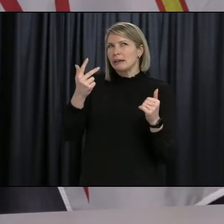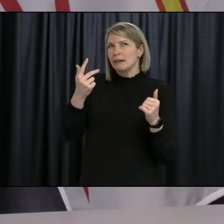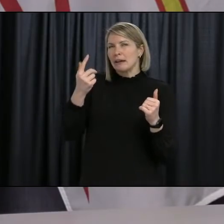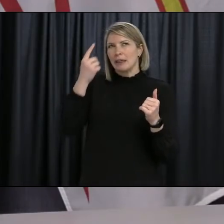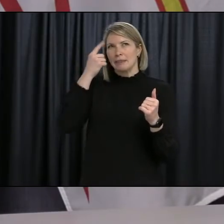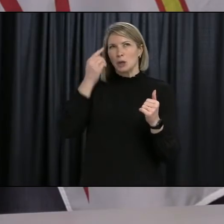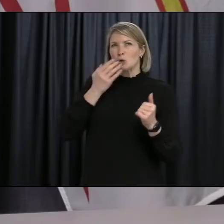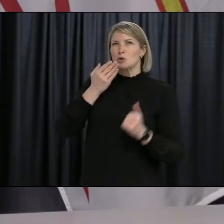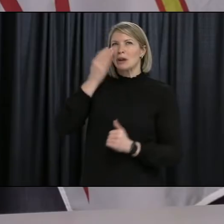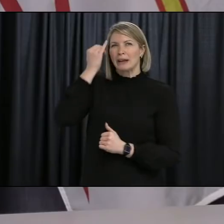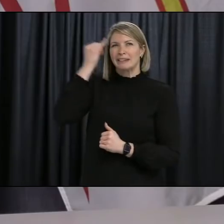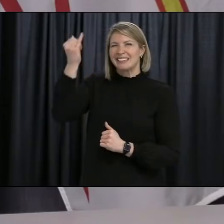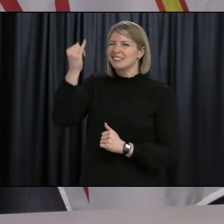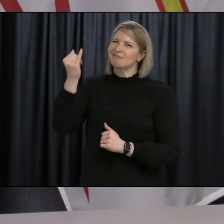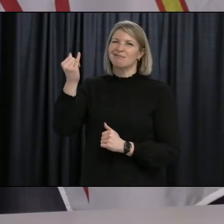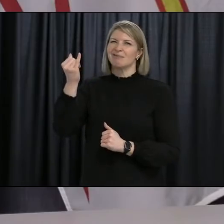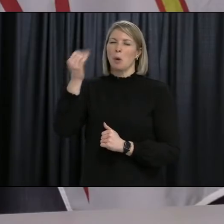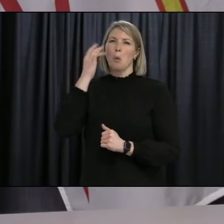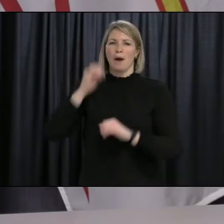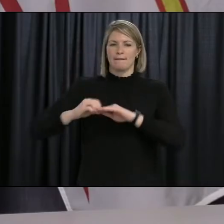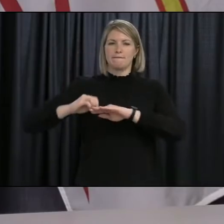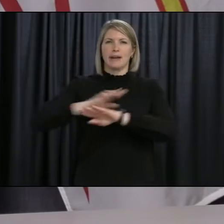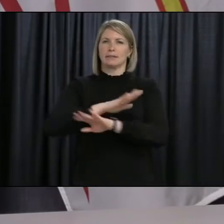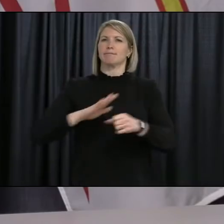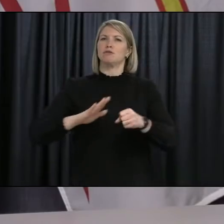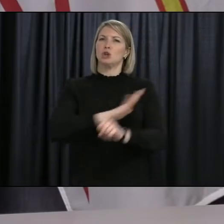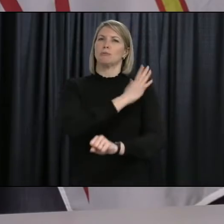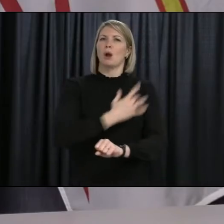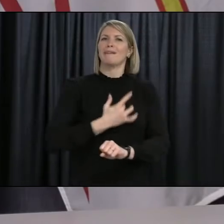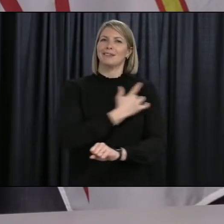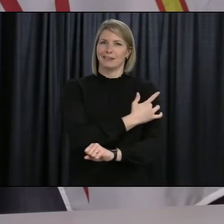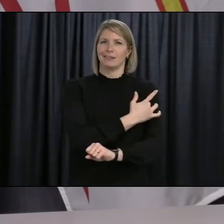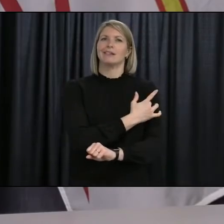levels when we get to